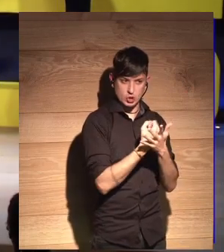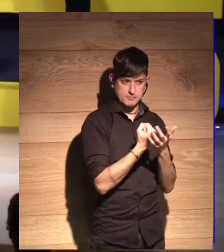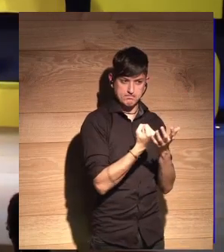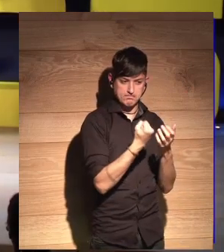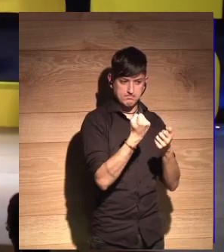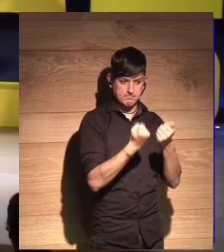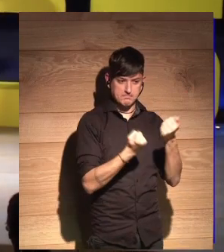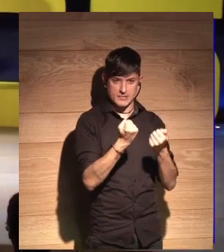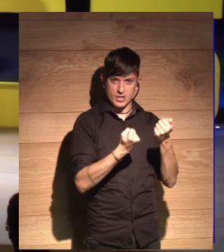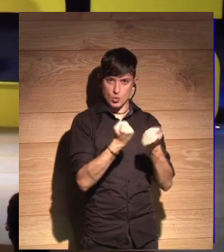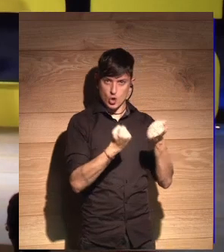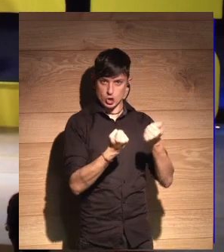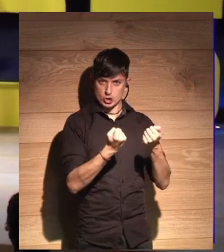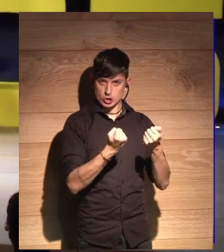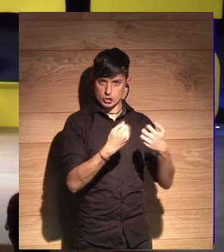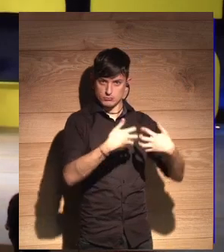car. It's a train.